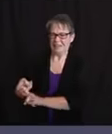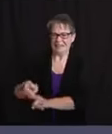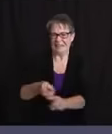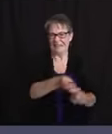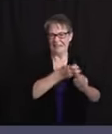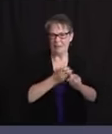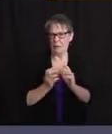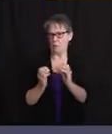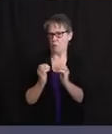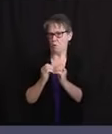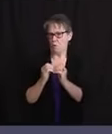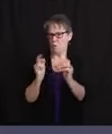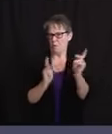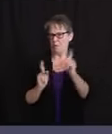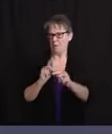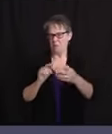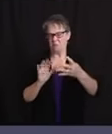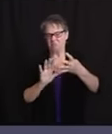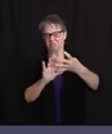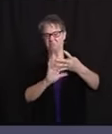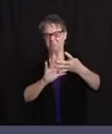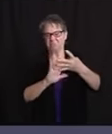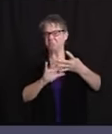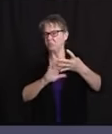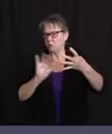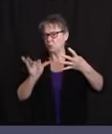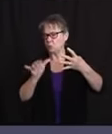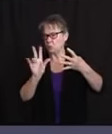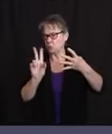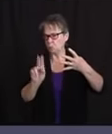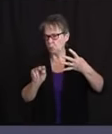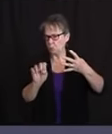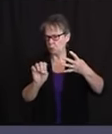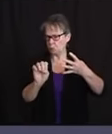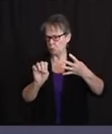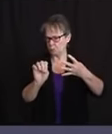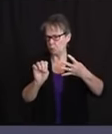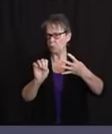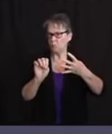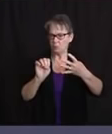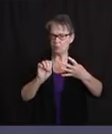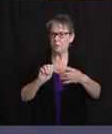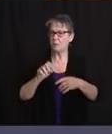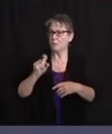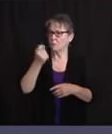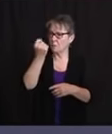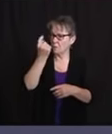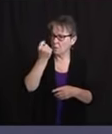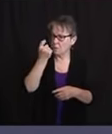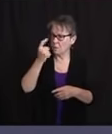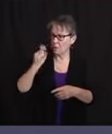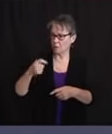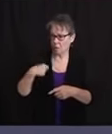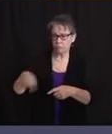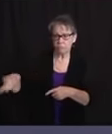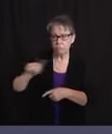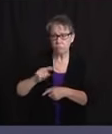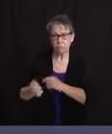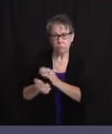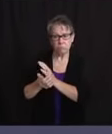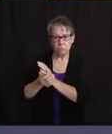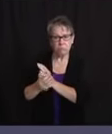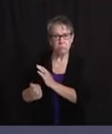culturally competent and multilingual individuals from communities across the state. Training will include cultural